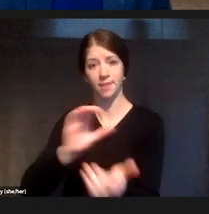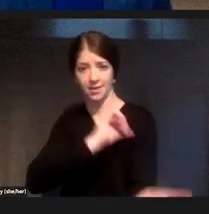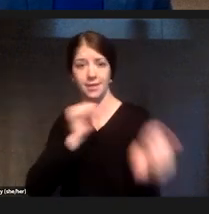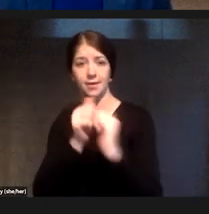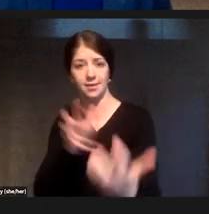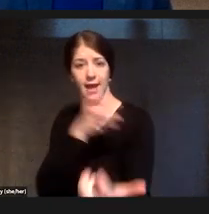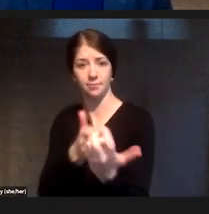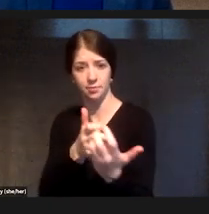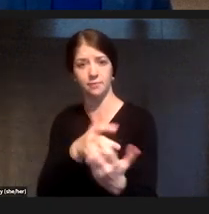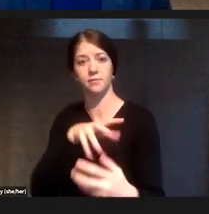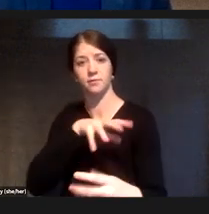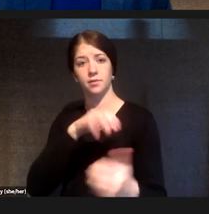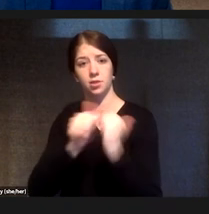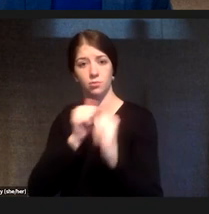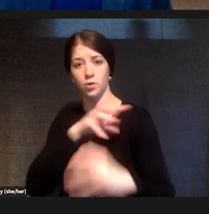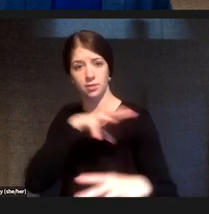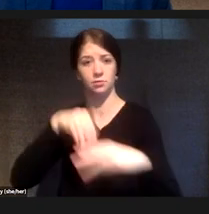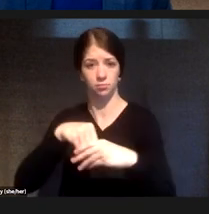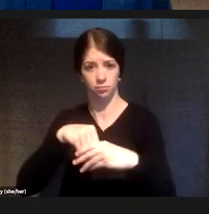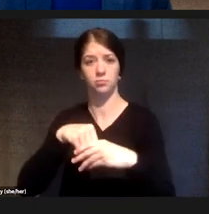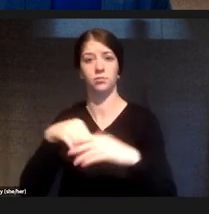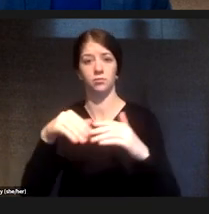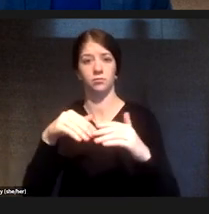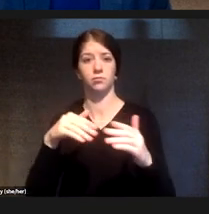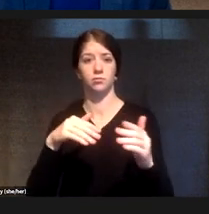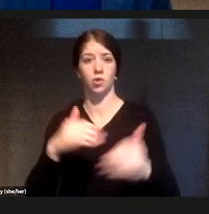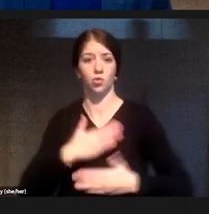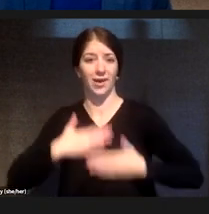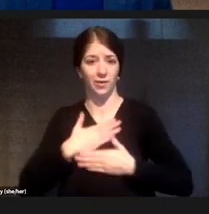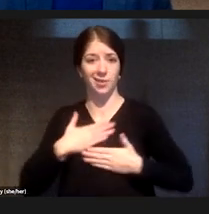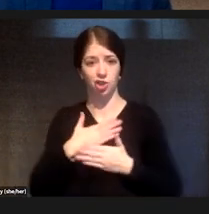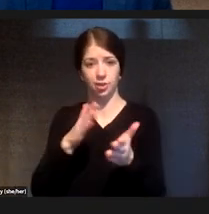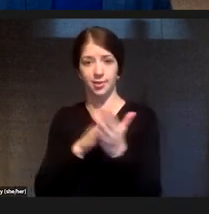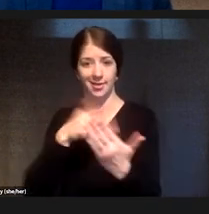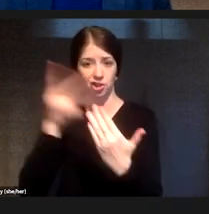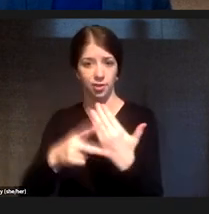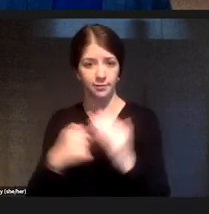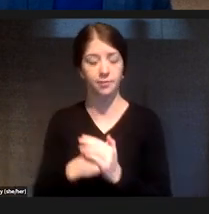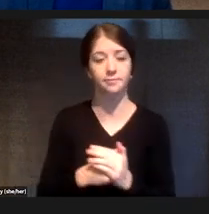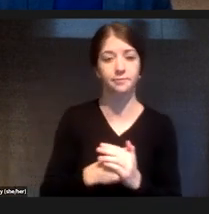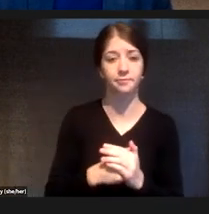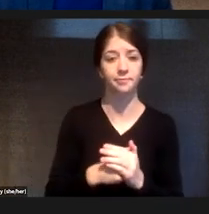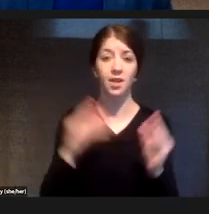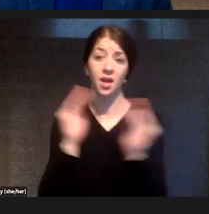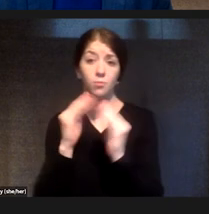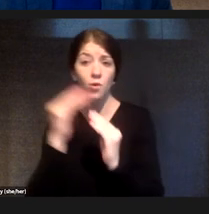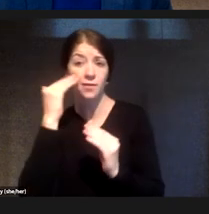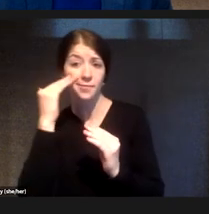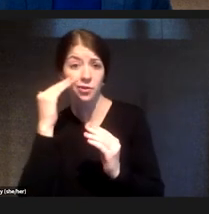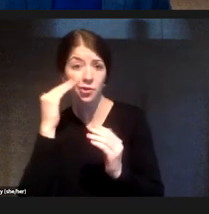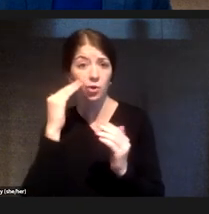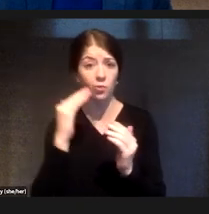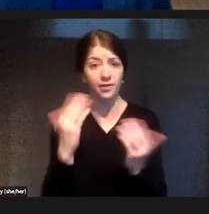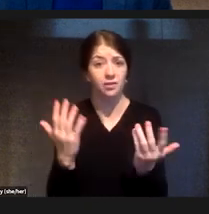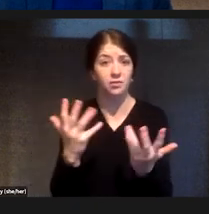we're encouraging clinicians within the health system to then be more familiar with adaptive sport opportunities through our Prescription to Play grant initiative as